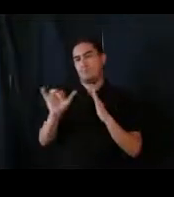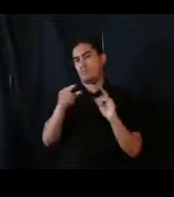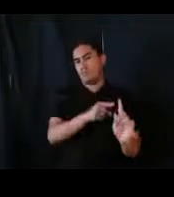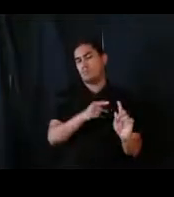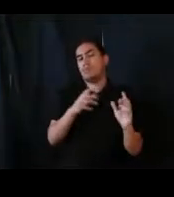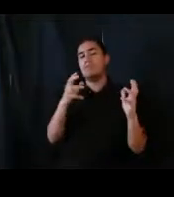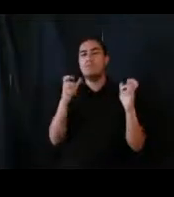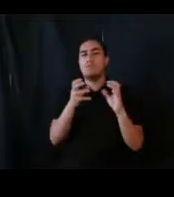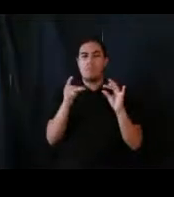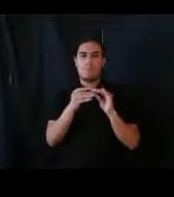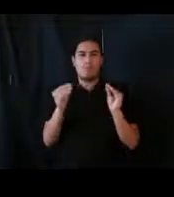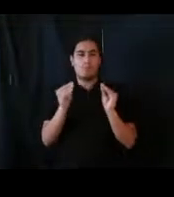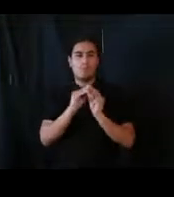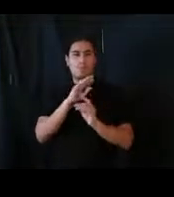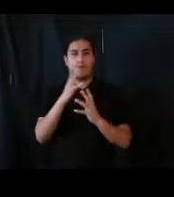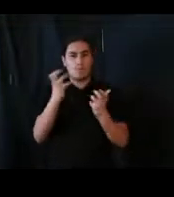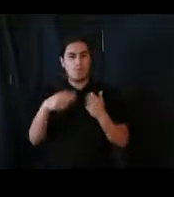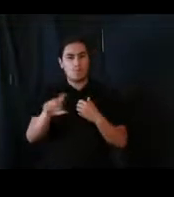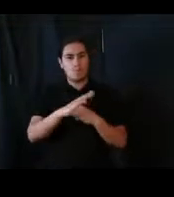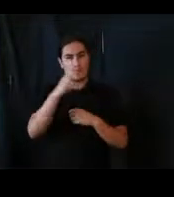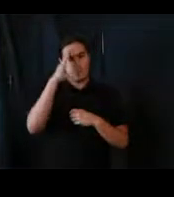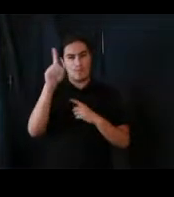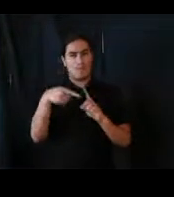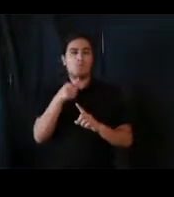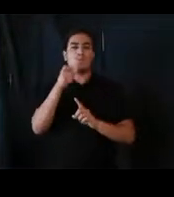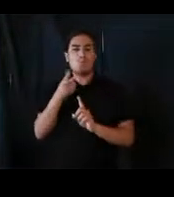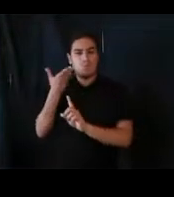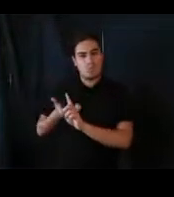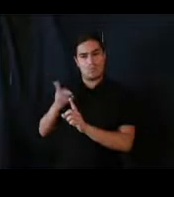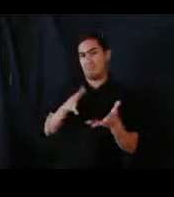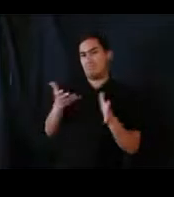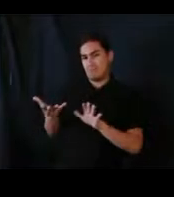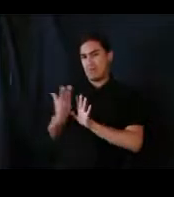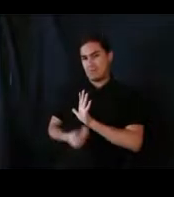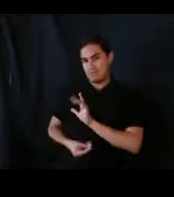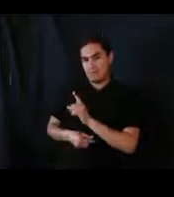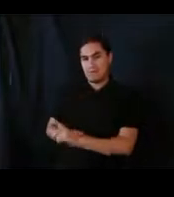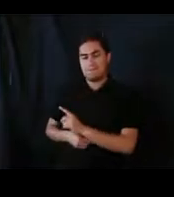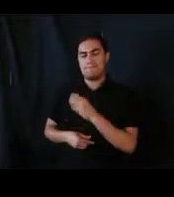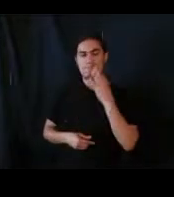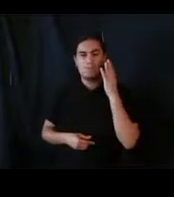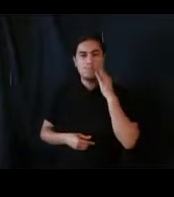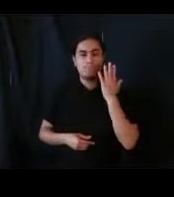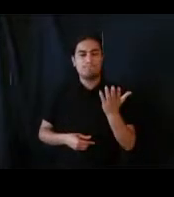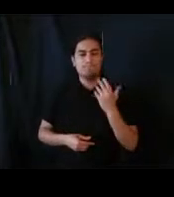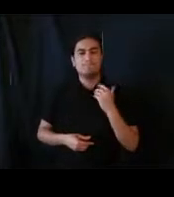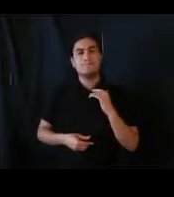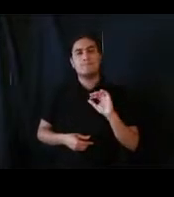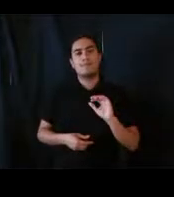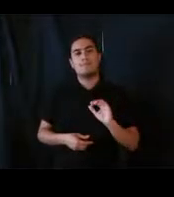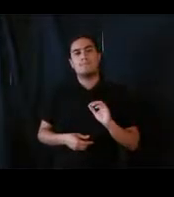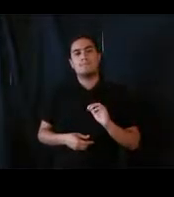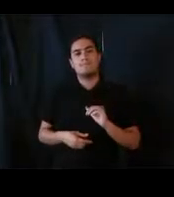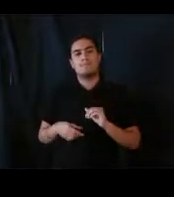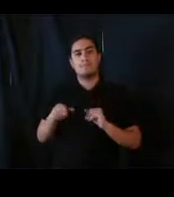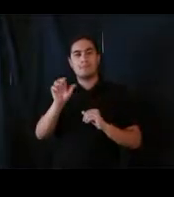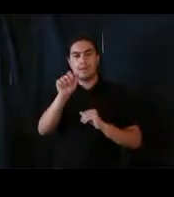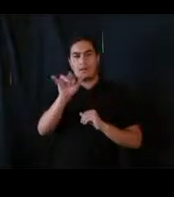bit and want you all to know just just who we lost um you know ali's